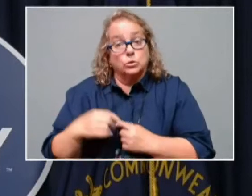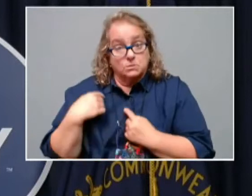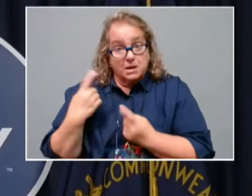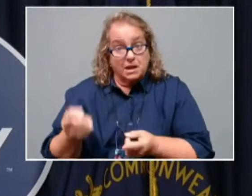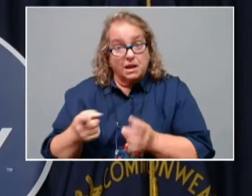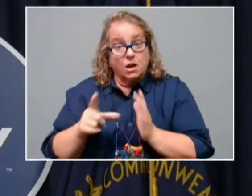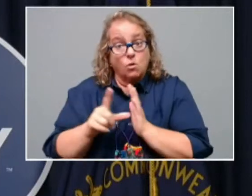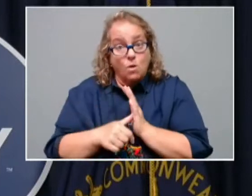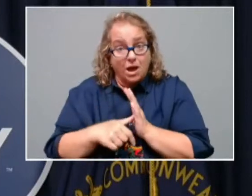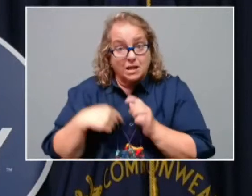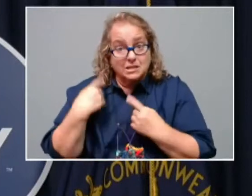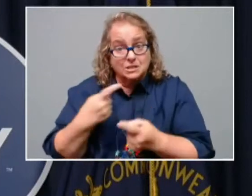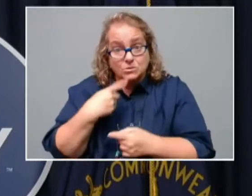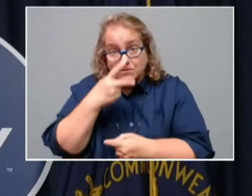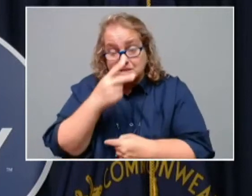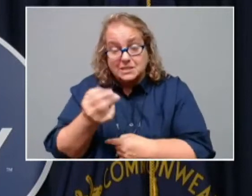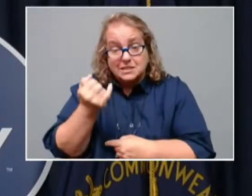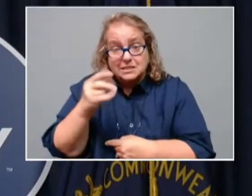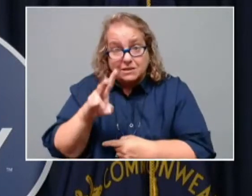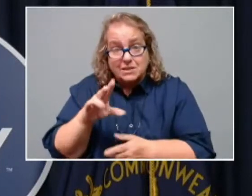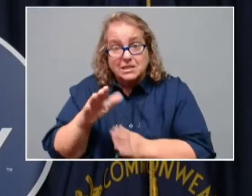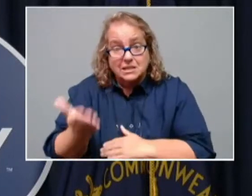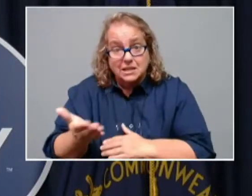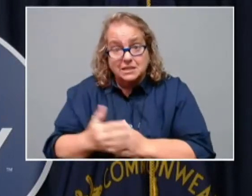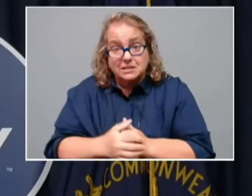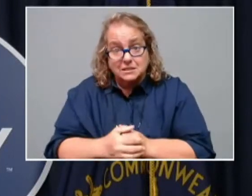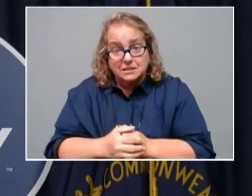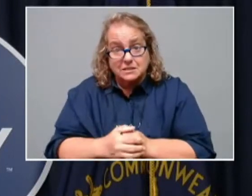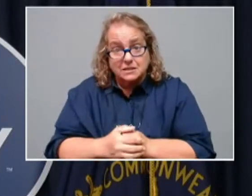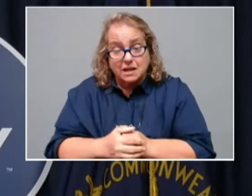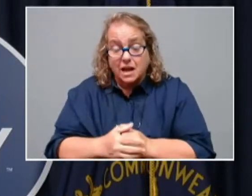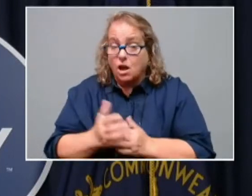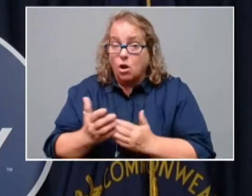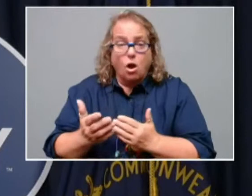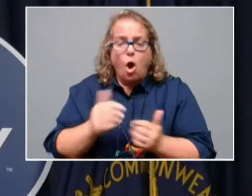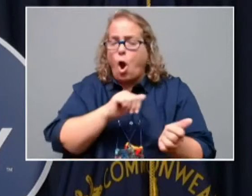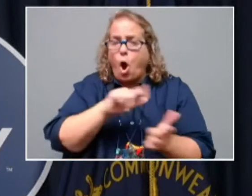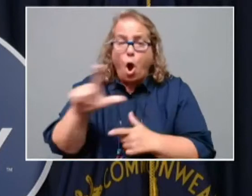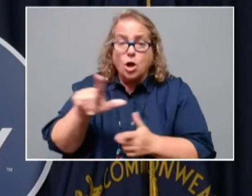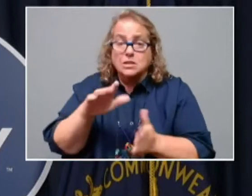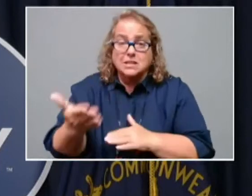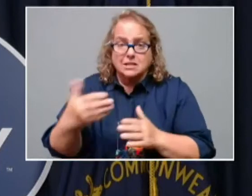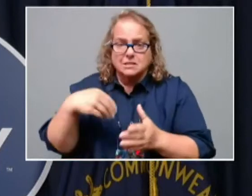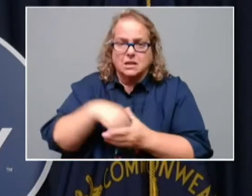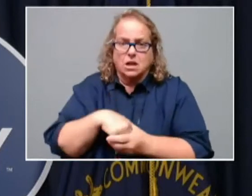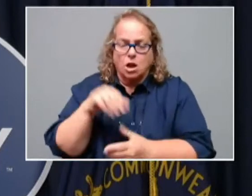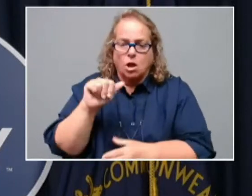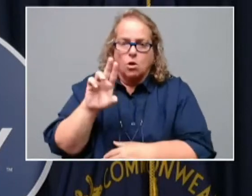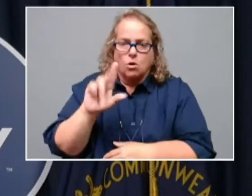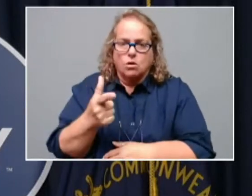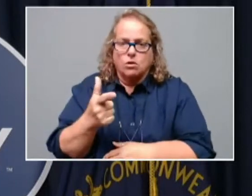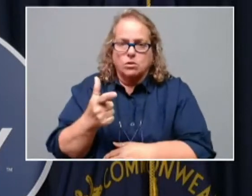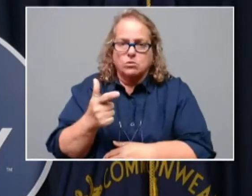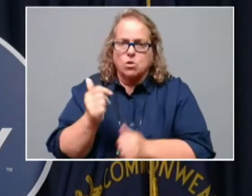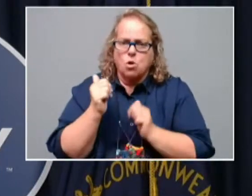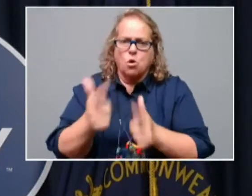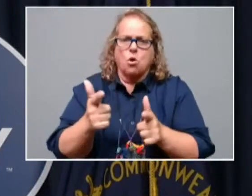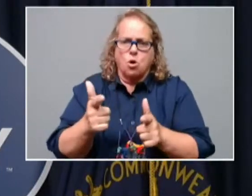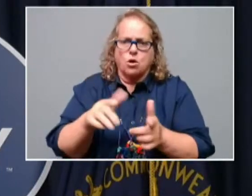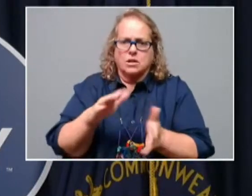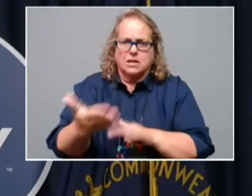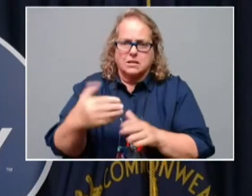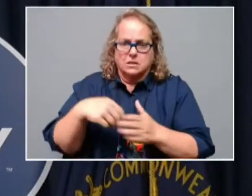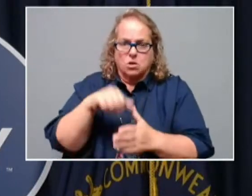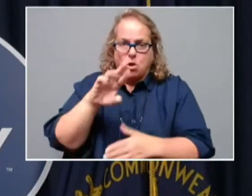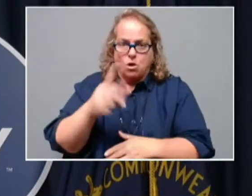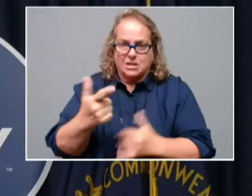that. And virtually all these deaths are in August. Every single one of them. So this is right now